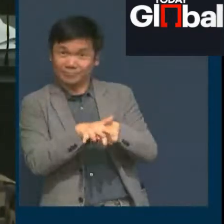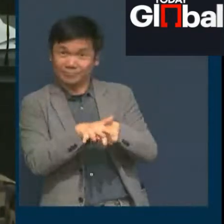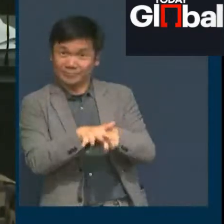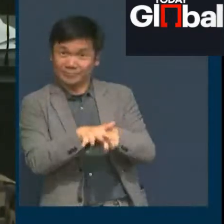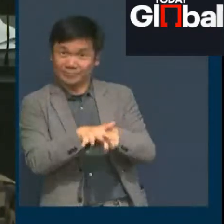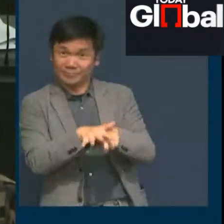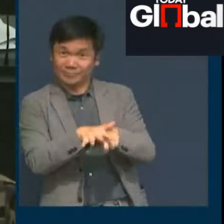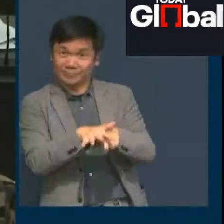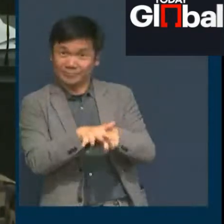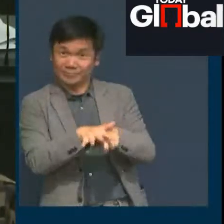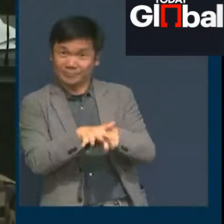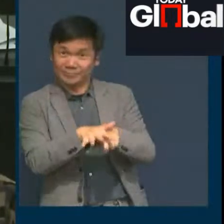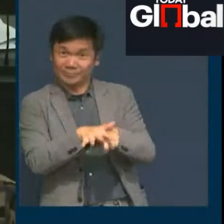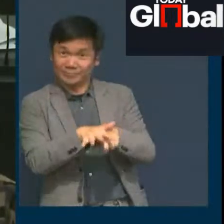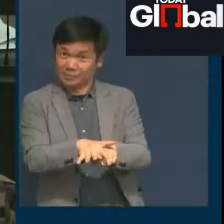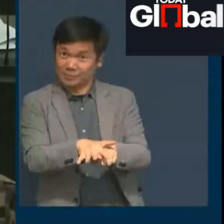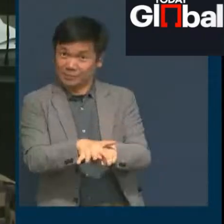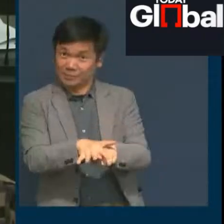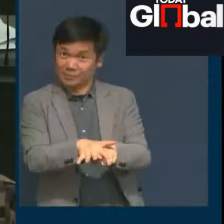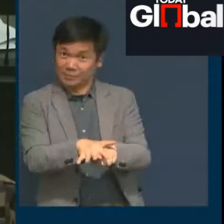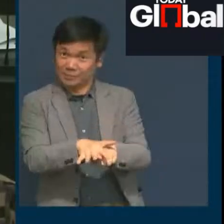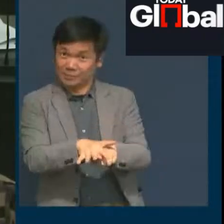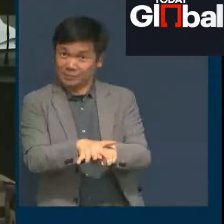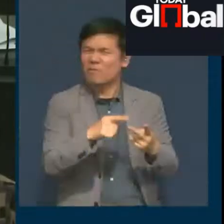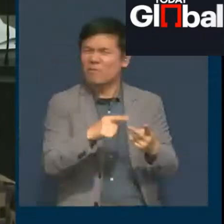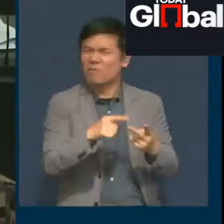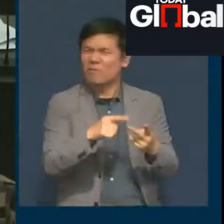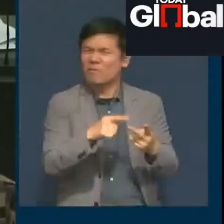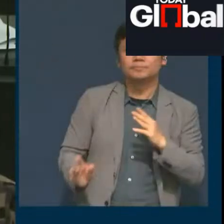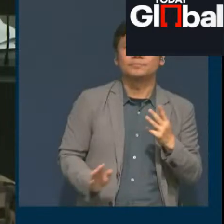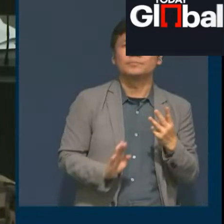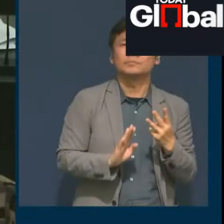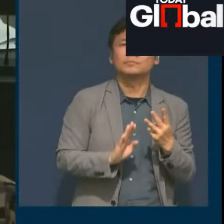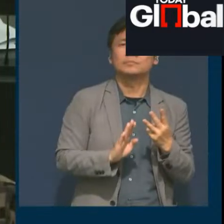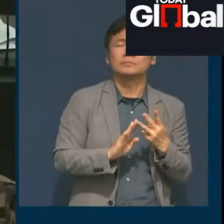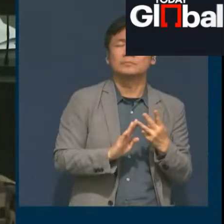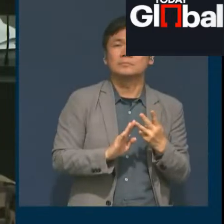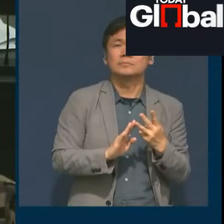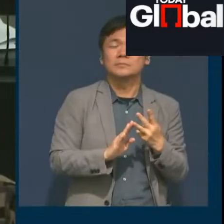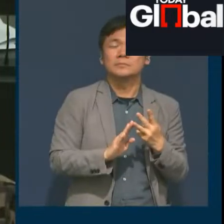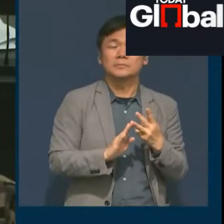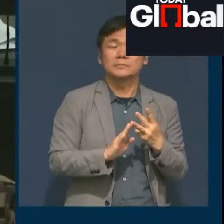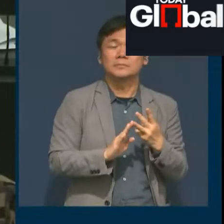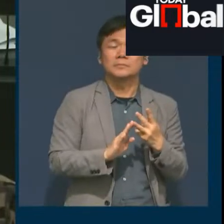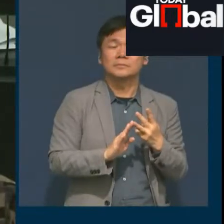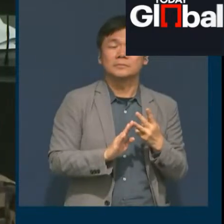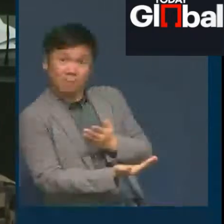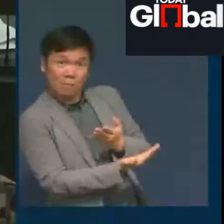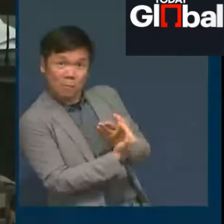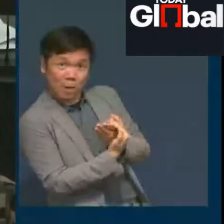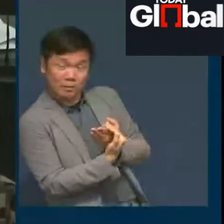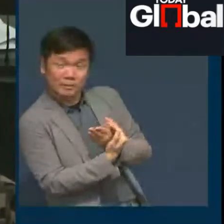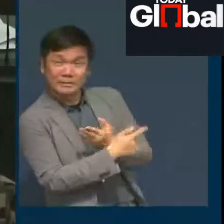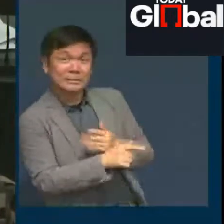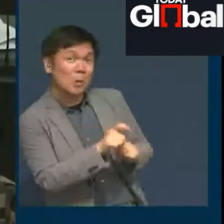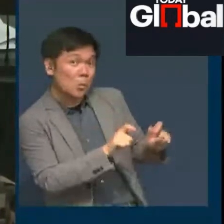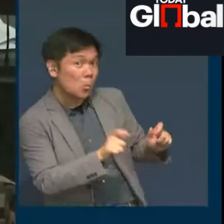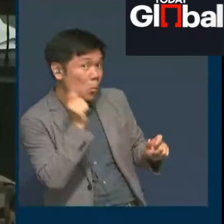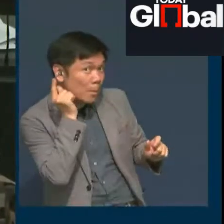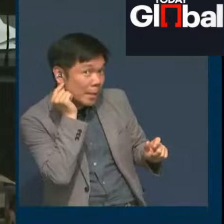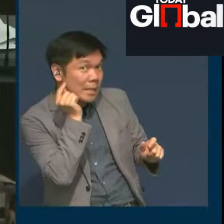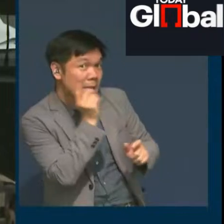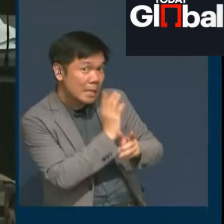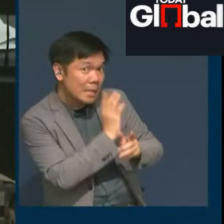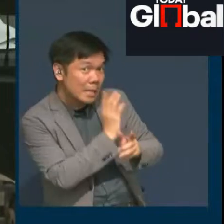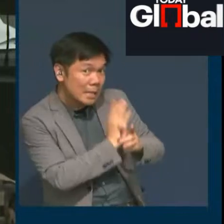reduces discrimination and negative practices against them, and in particular against women and girls with